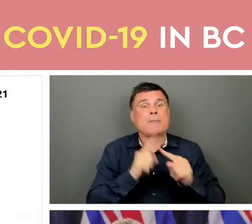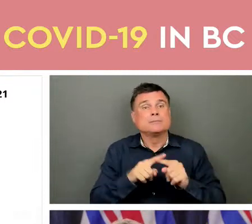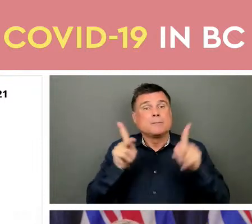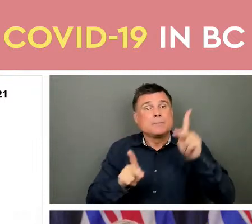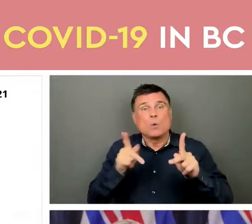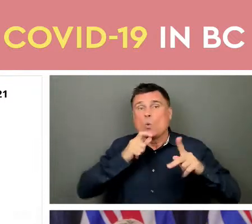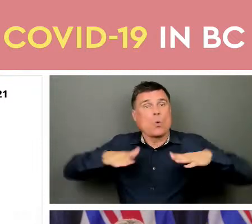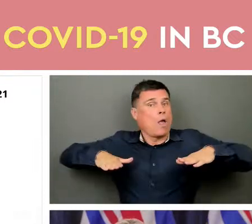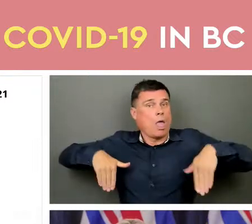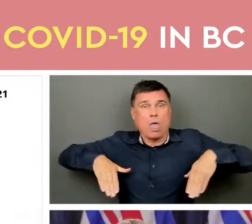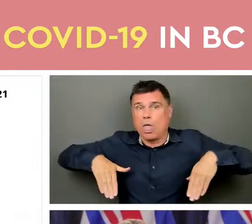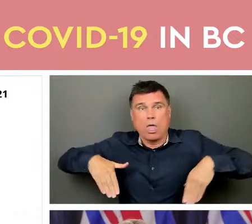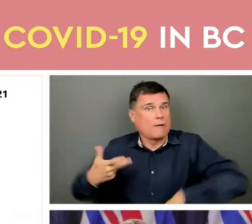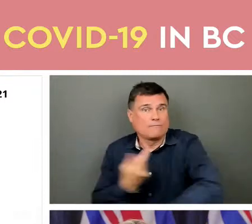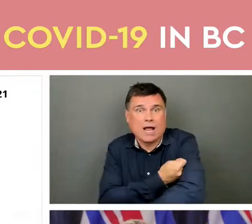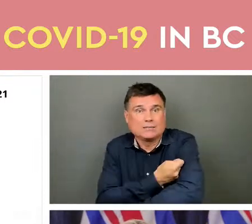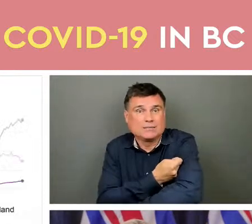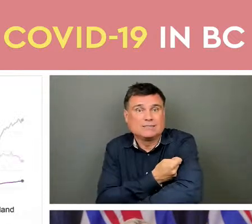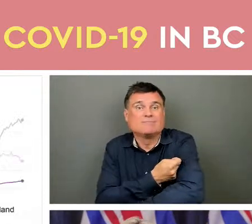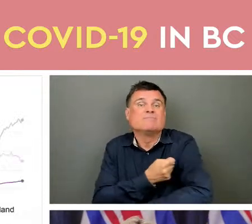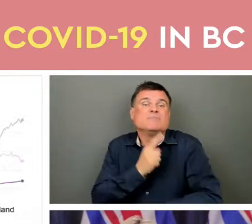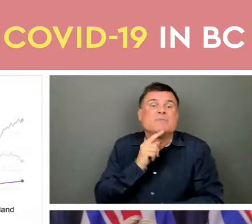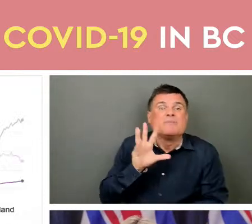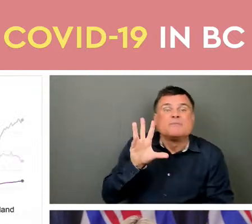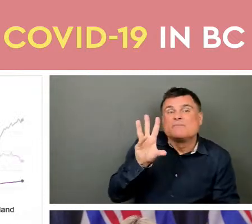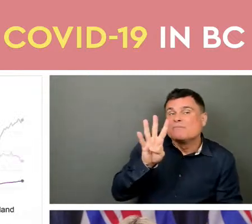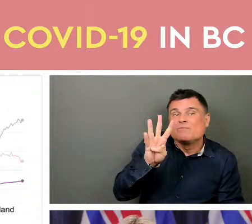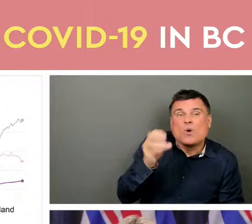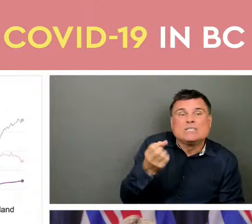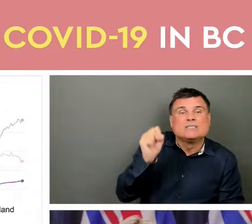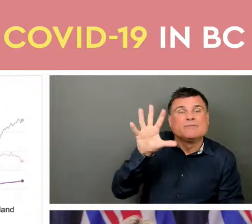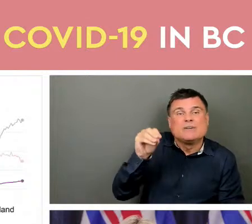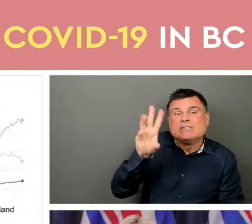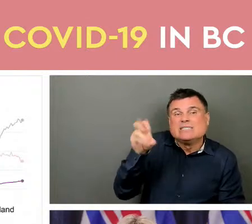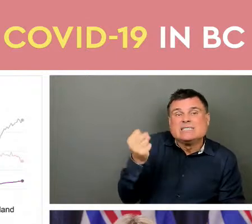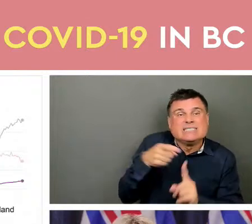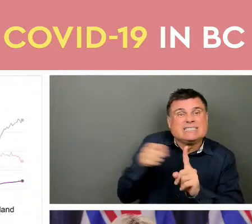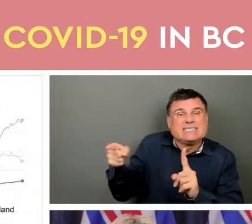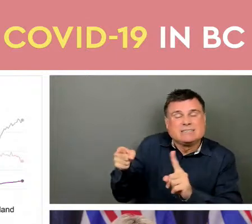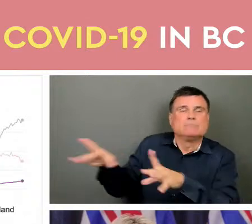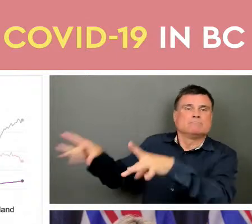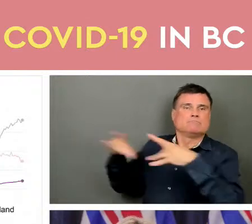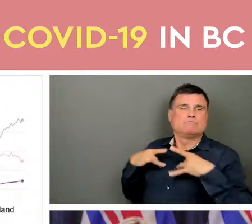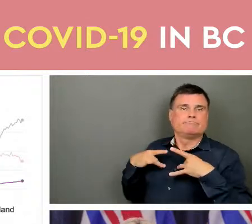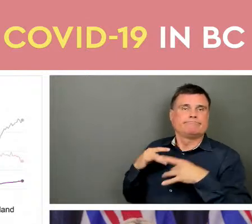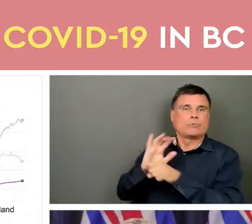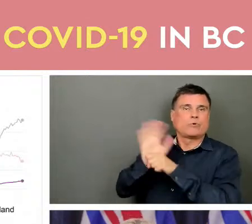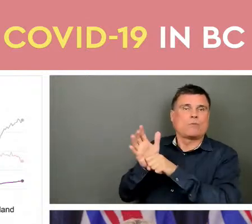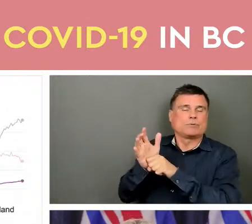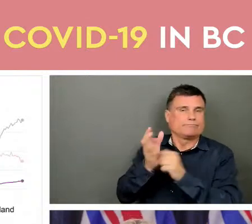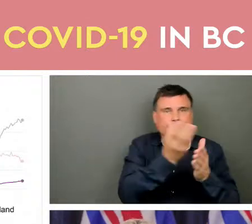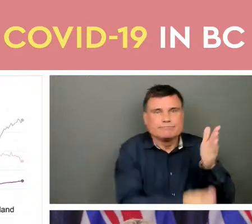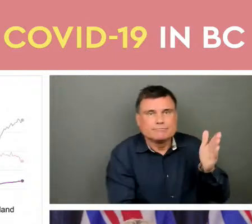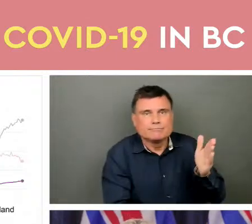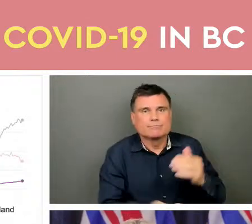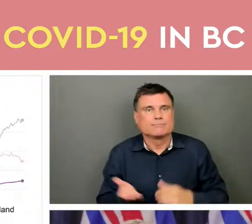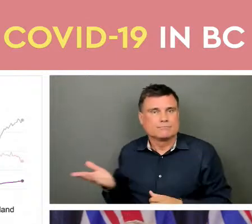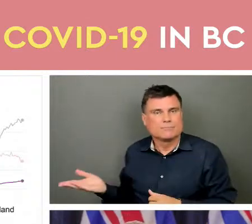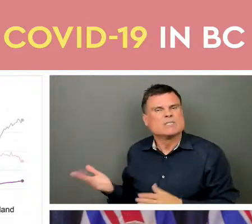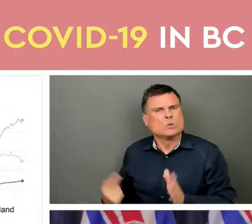have succumbed to COVID-19. So that's looking at numbers and the proportions in